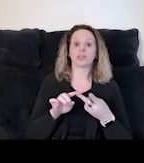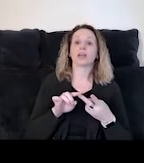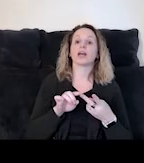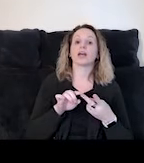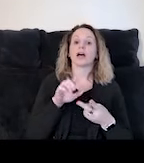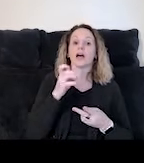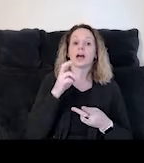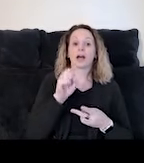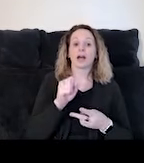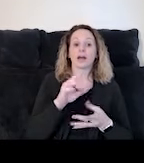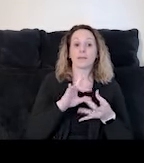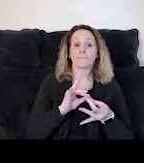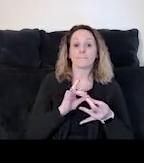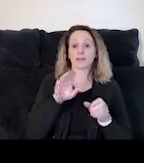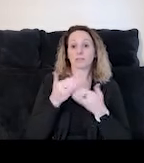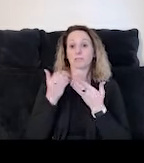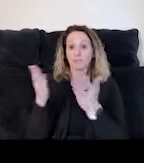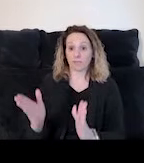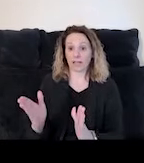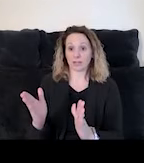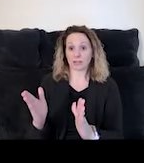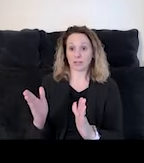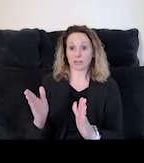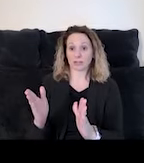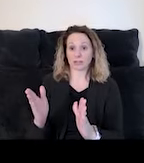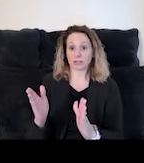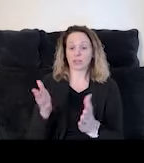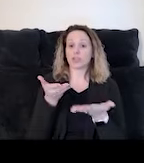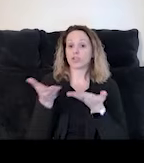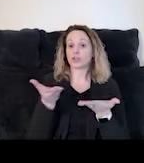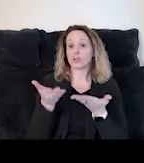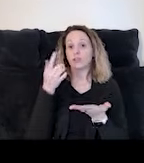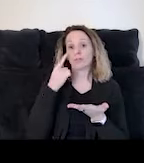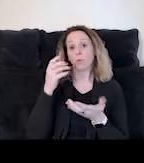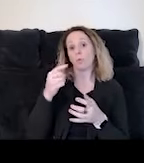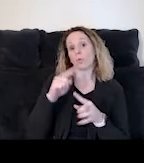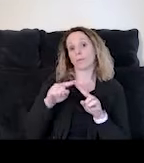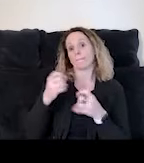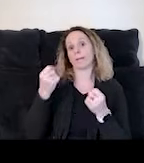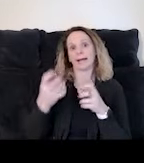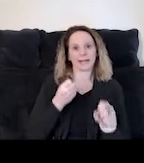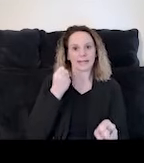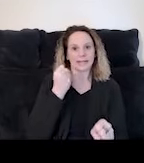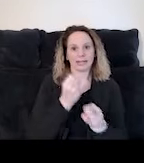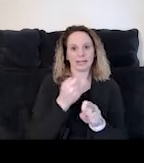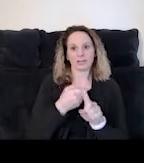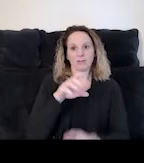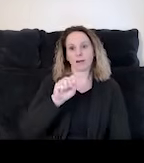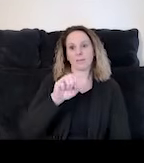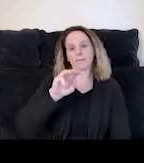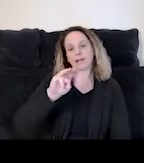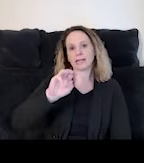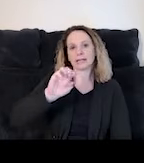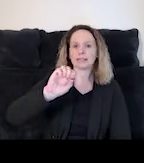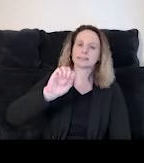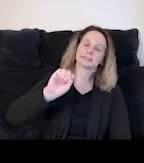mentioned, there were providers that had been providing services for a number of years now through the SAMHSA grant.